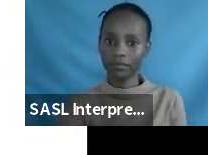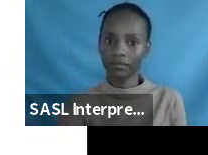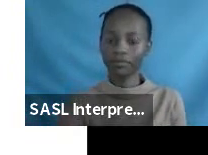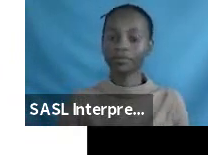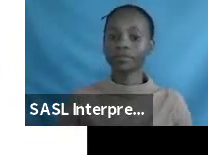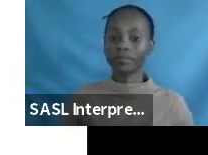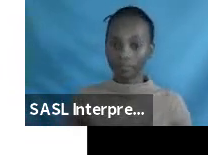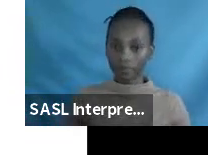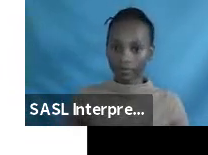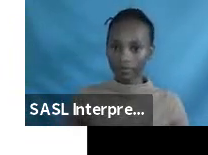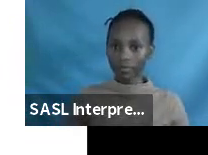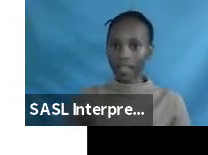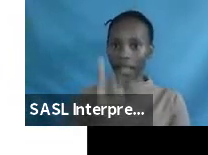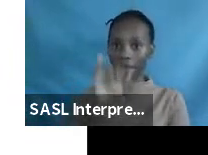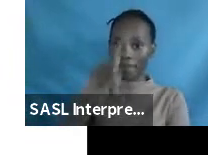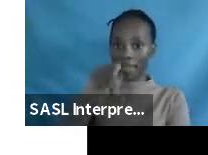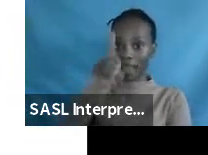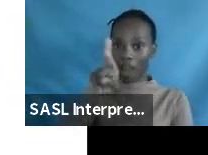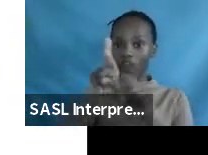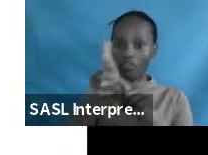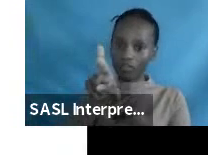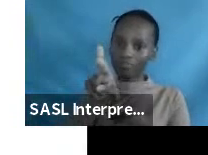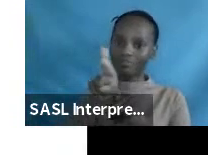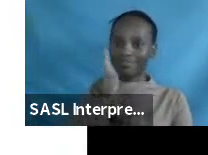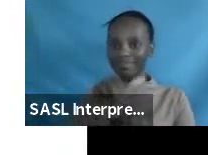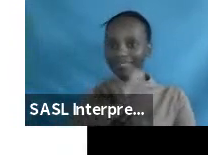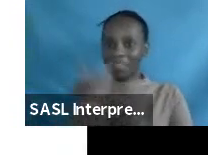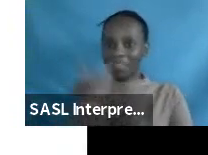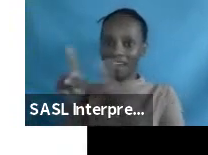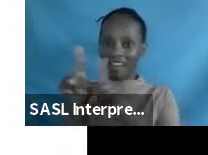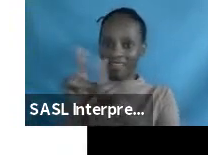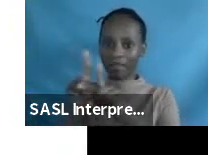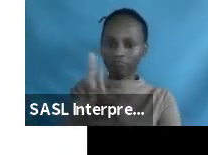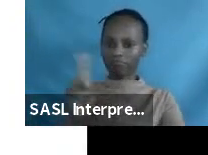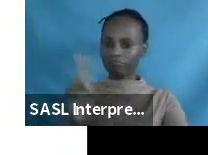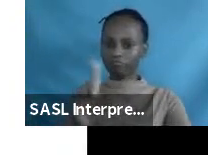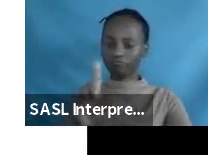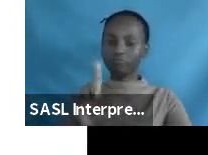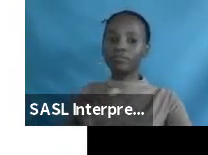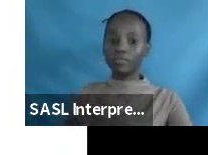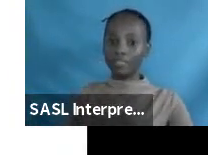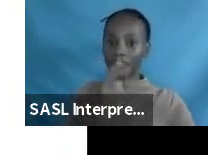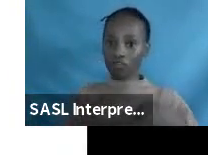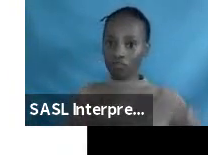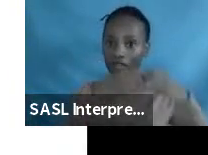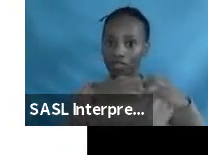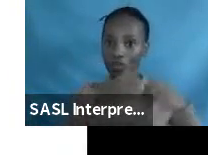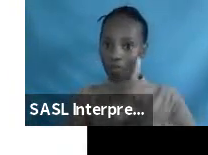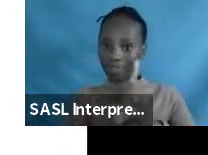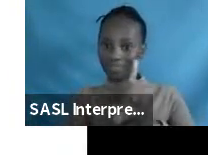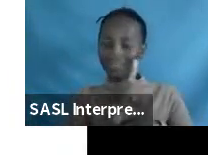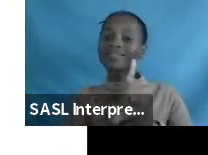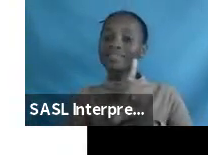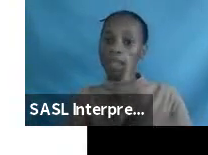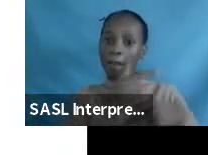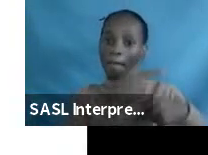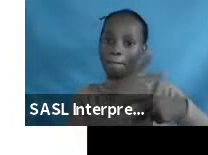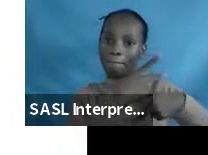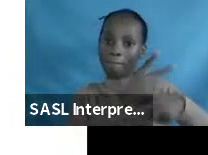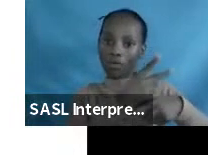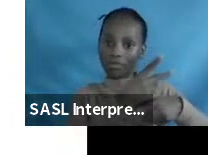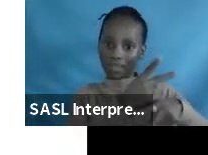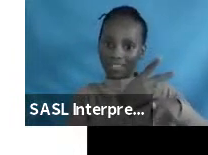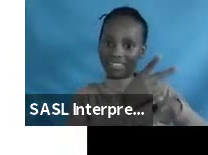is a creation of mindset which is turned into a utility field product or service in a highly competitive